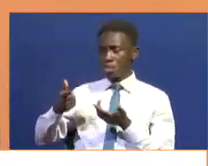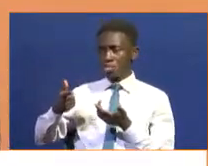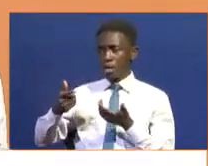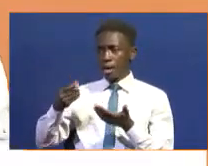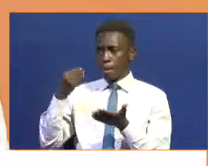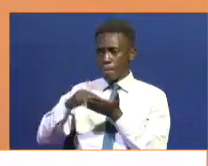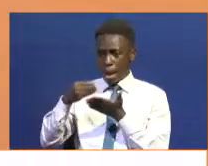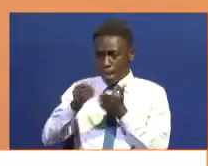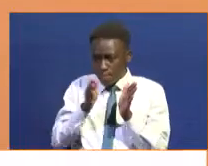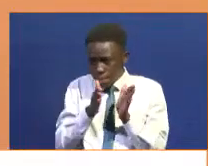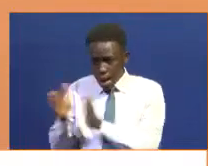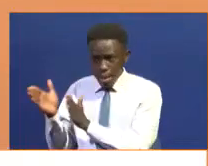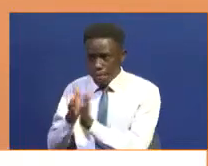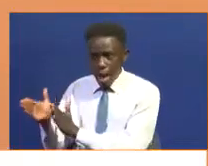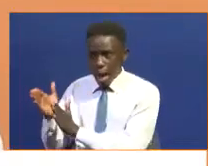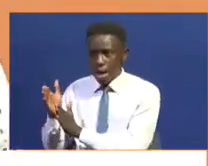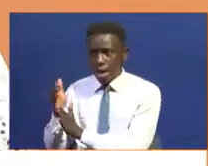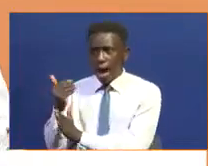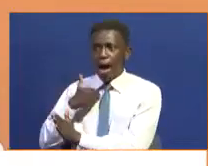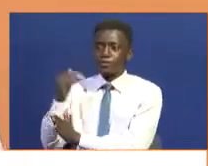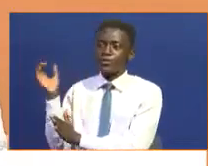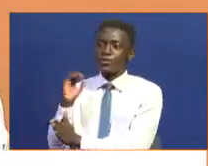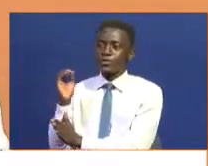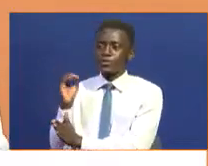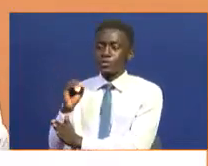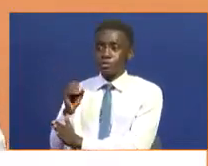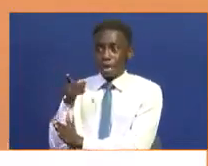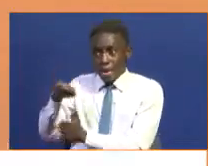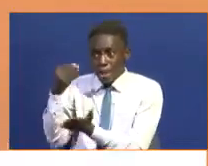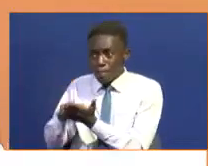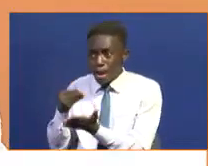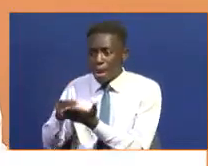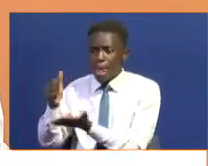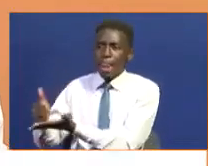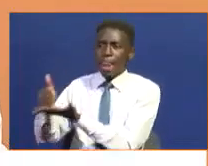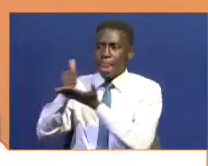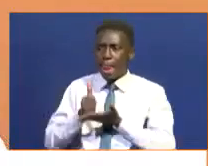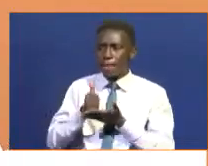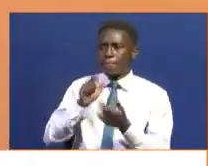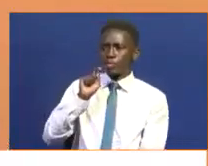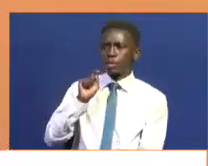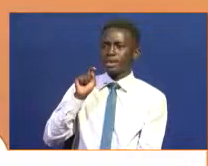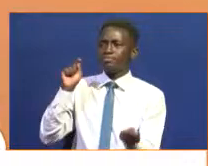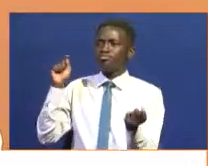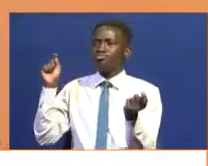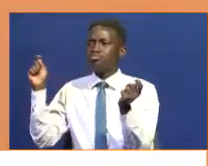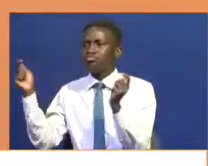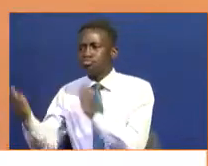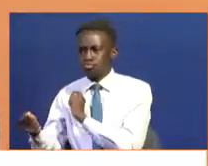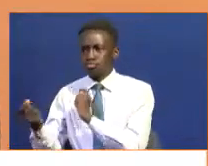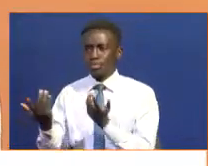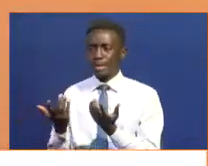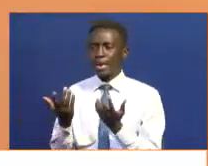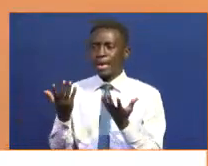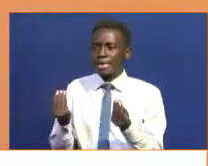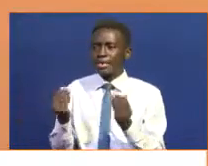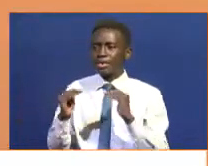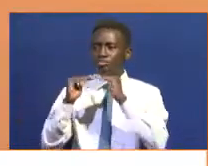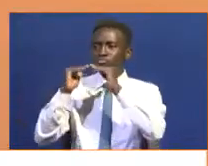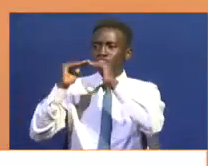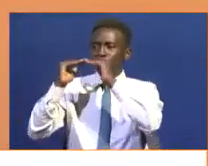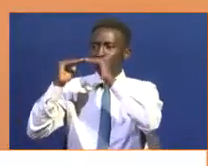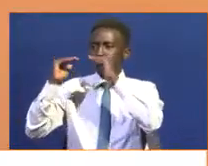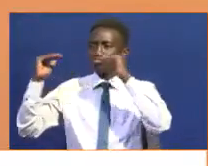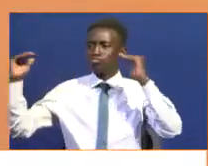to also transition. You know, we're talking about all this green transition to be able to be at par and to